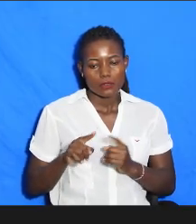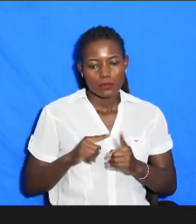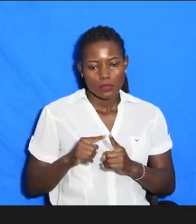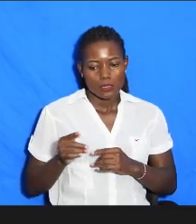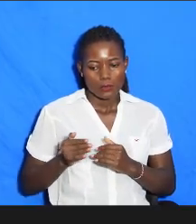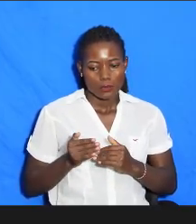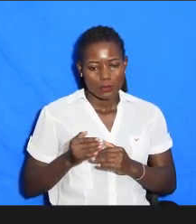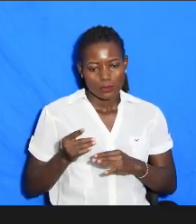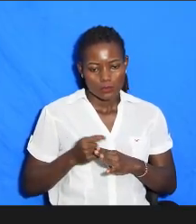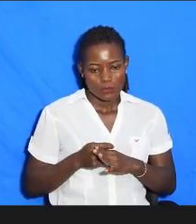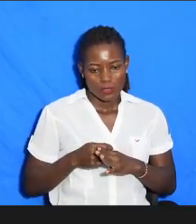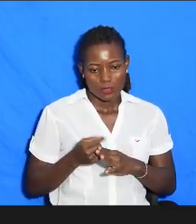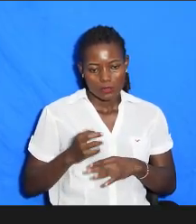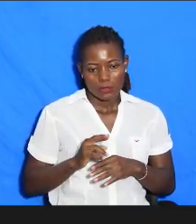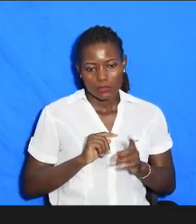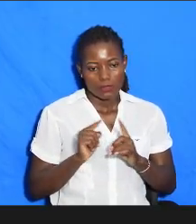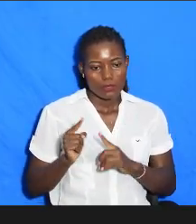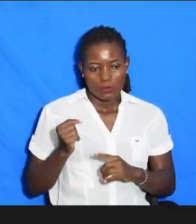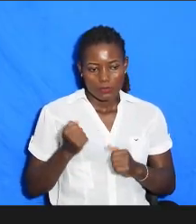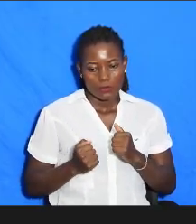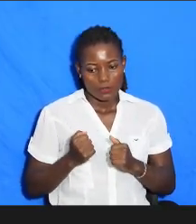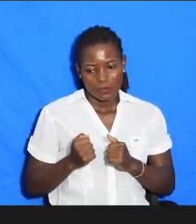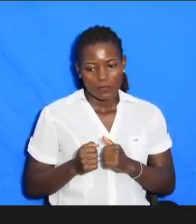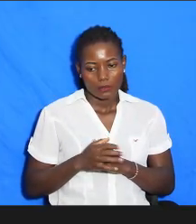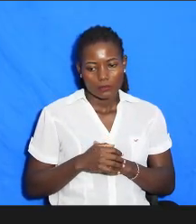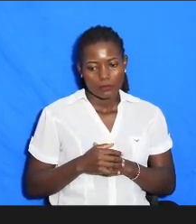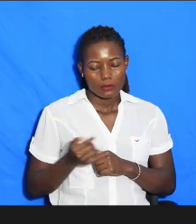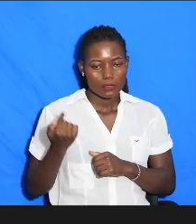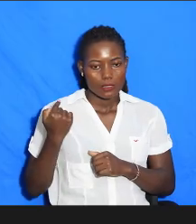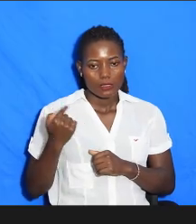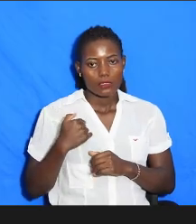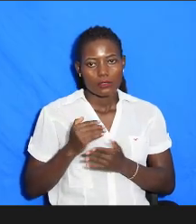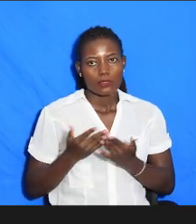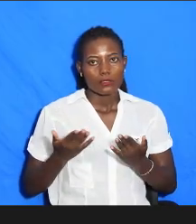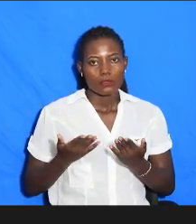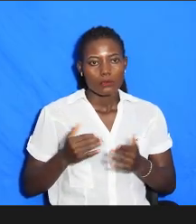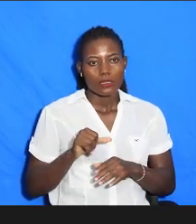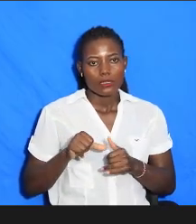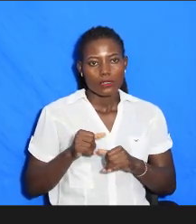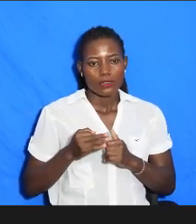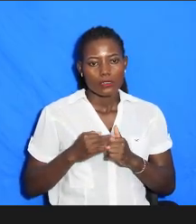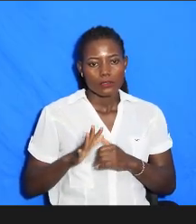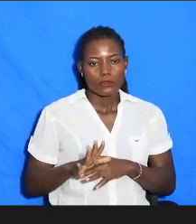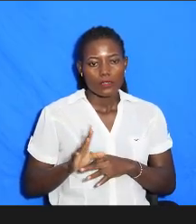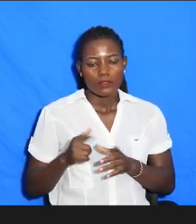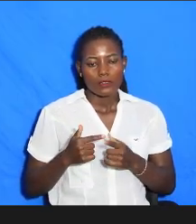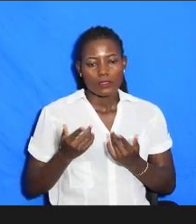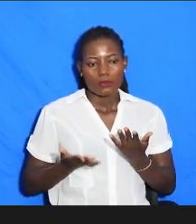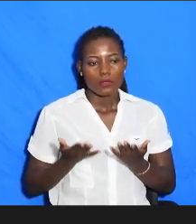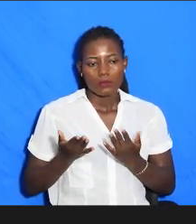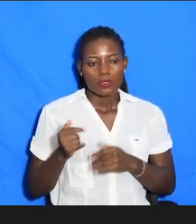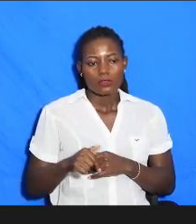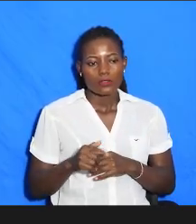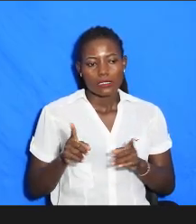I'm training, going for a run or something like that, if I check yesterday, like, oh, I was somewhere at around 85, maybe today might be the same